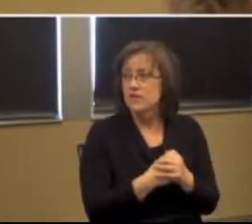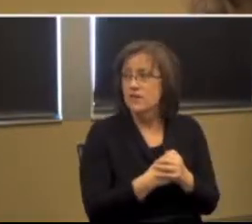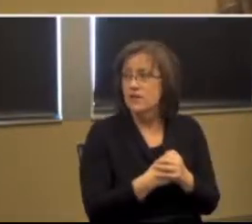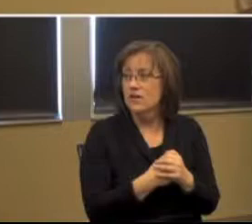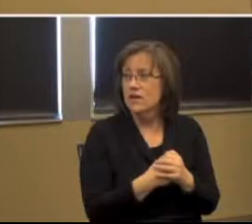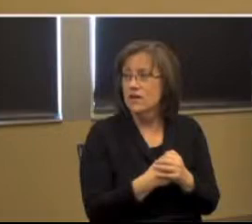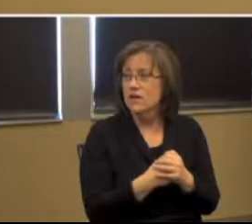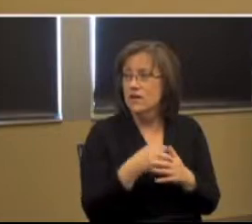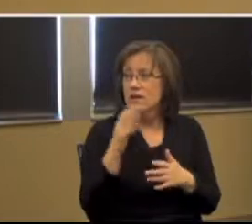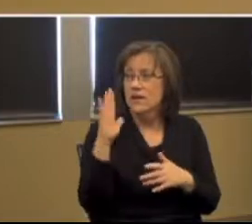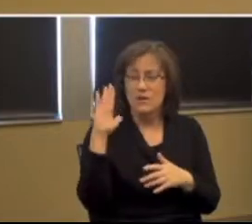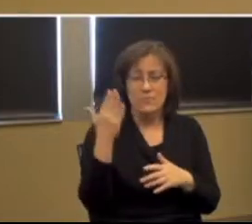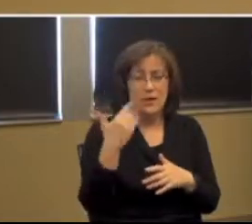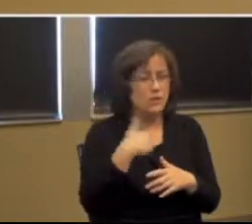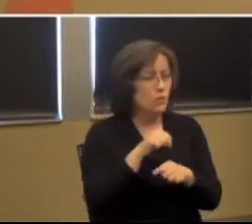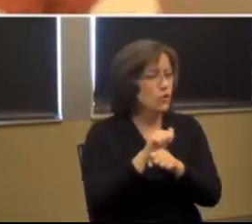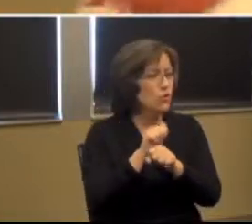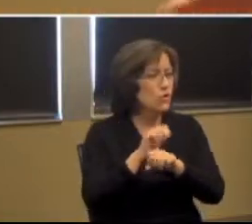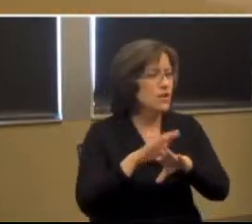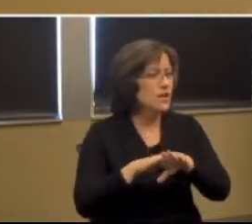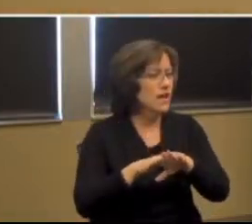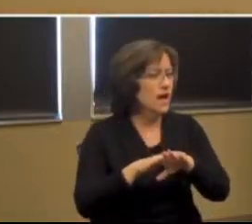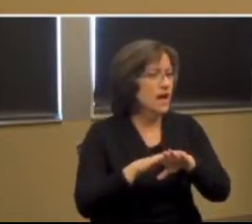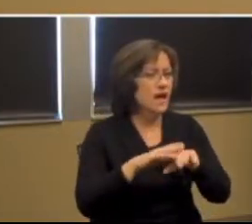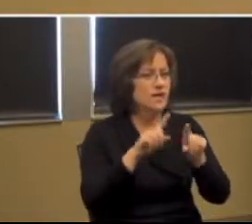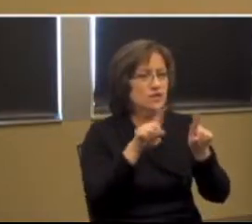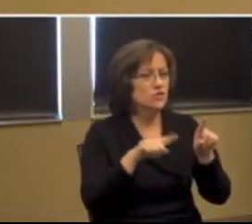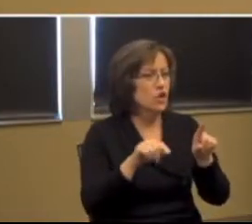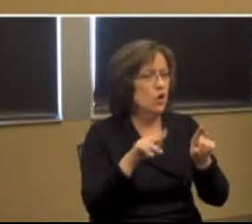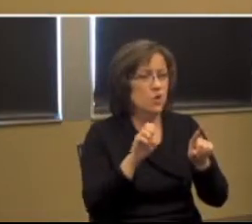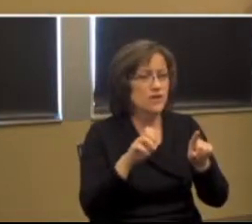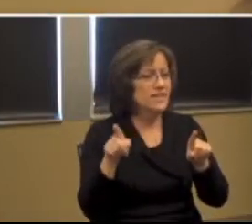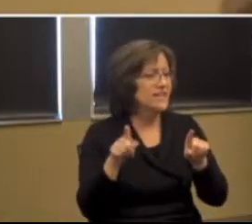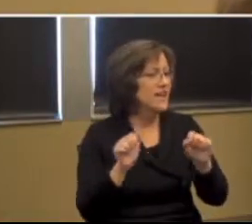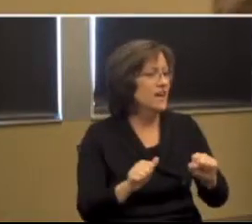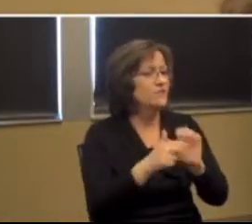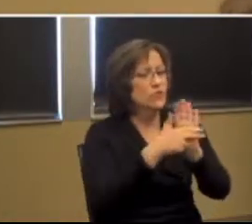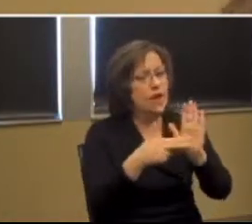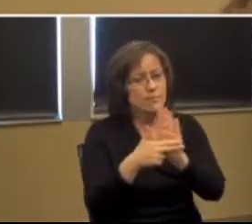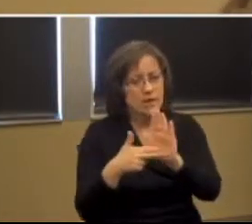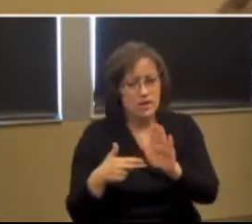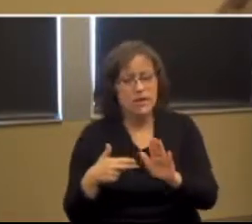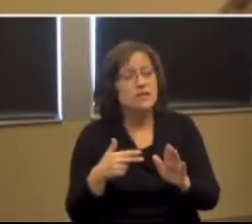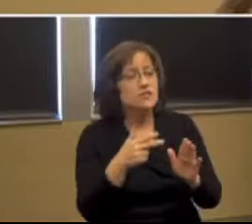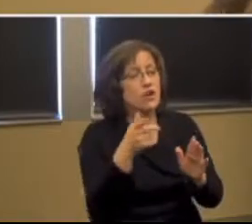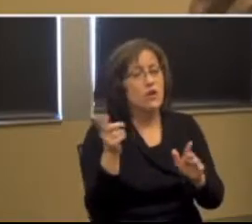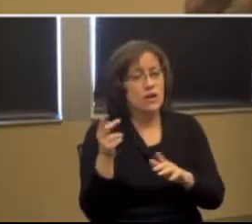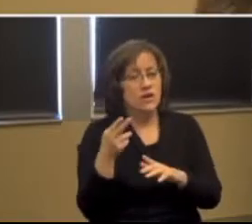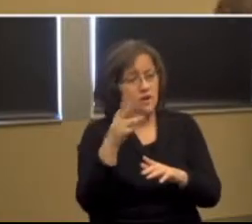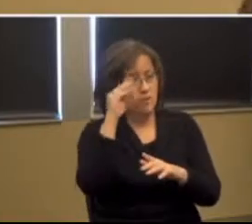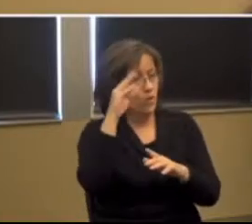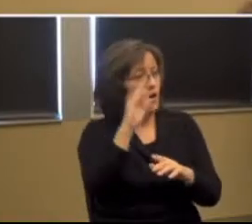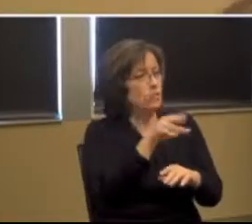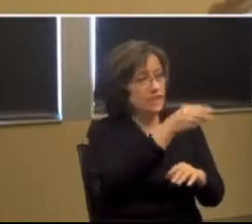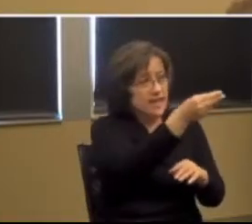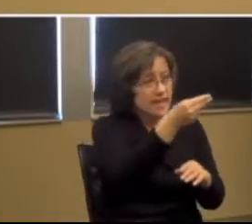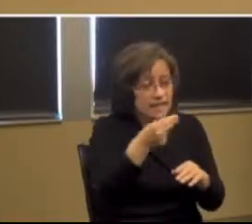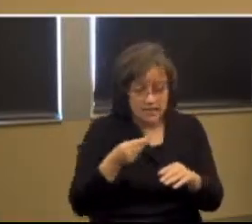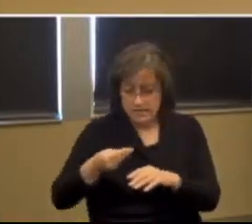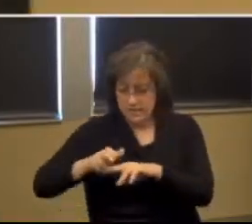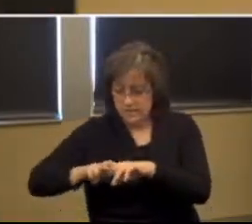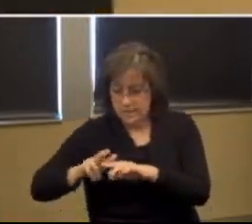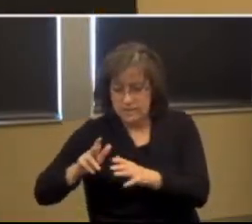Apparently we were working on ocean zones and he had to label them. And so he would complete it, put it back in here and put it in the